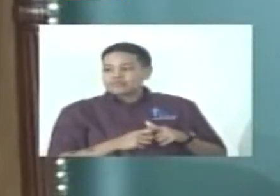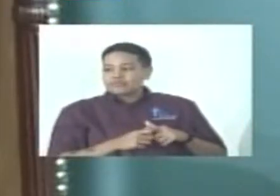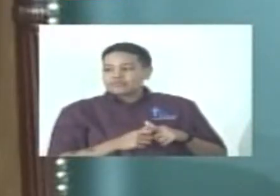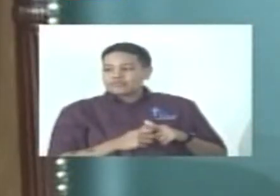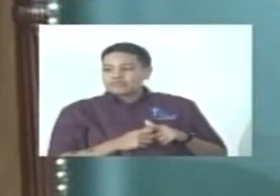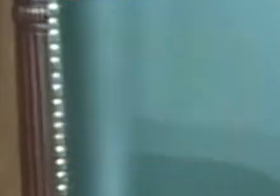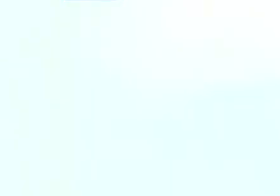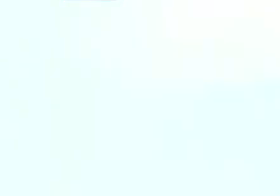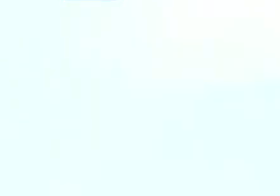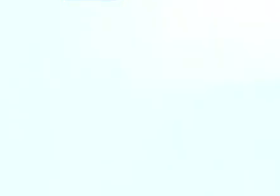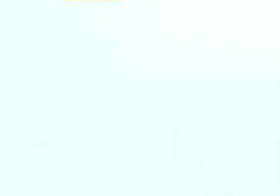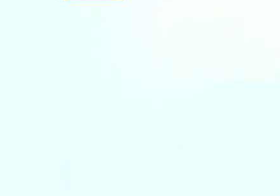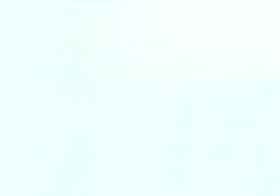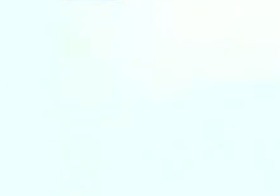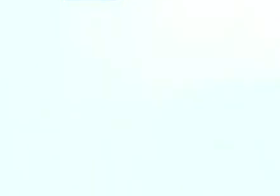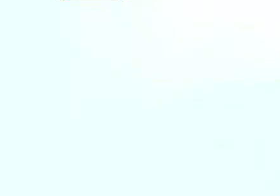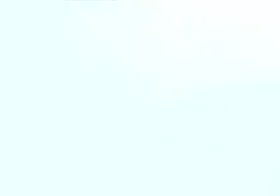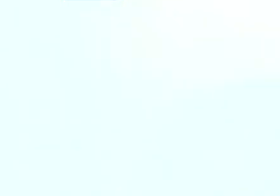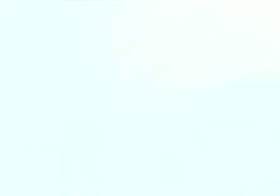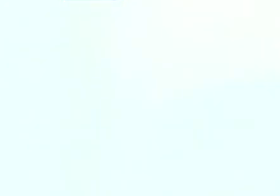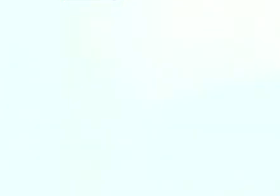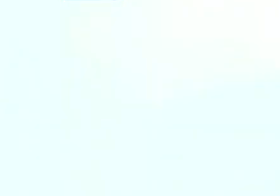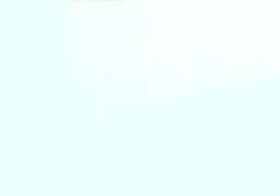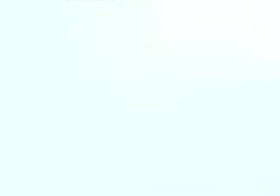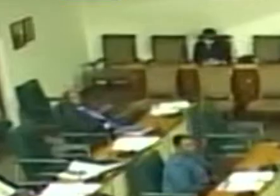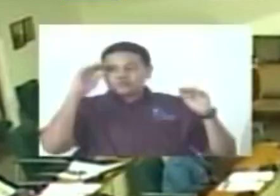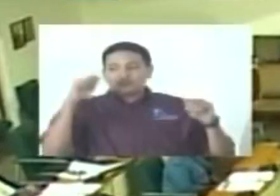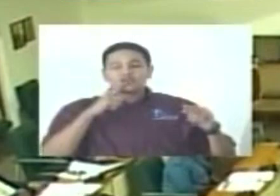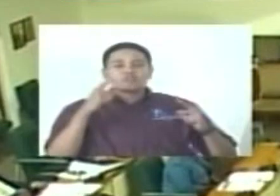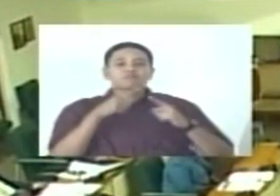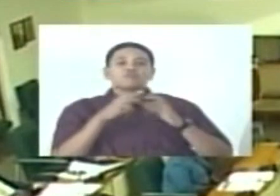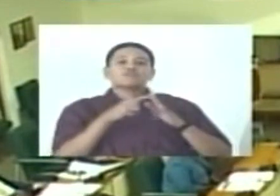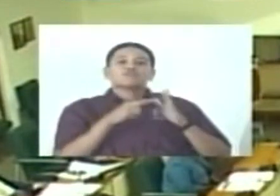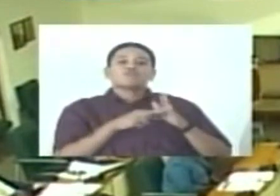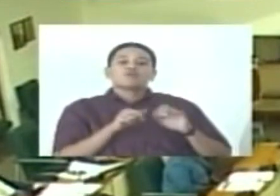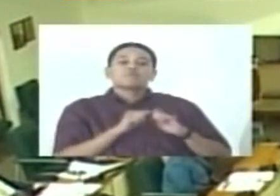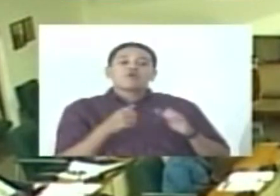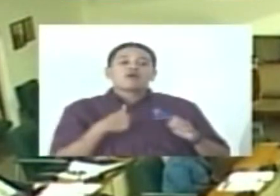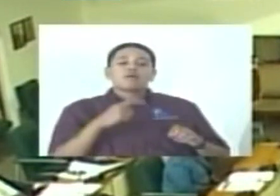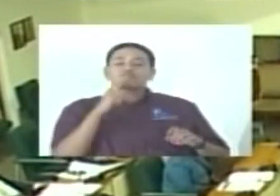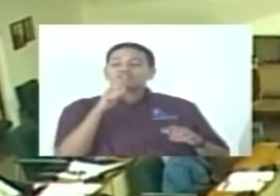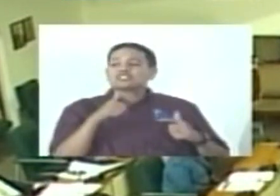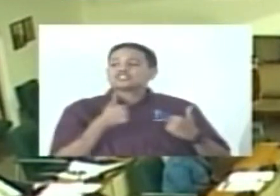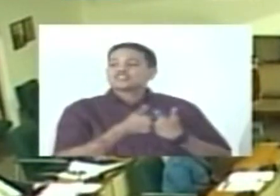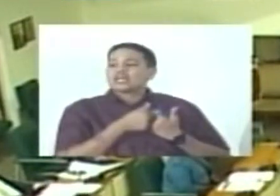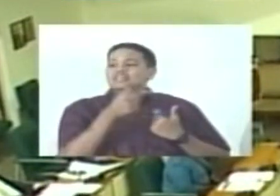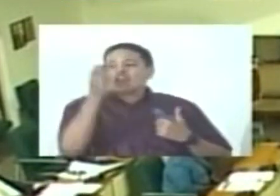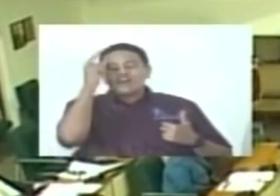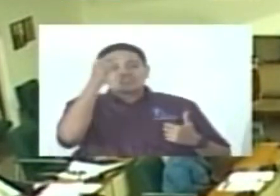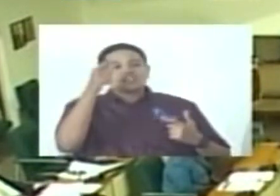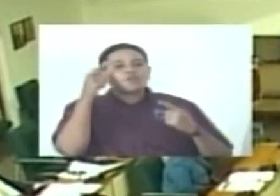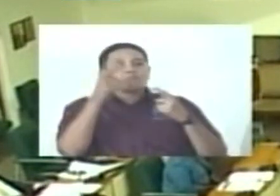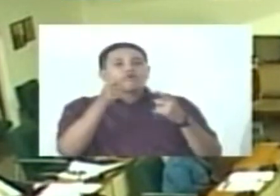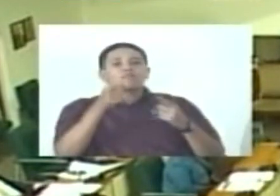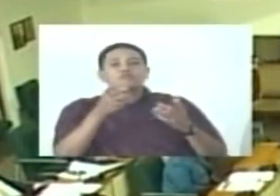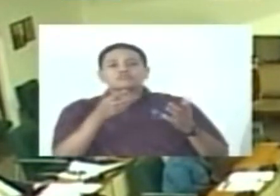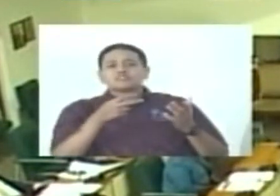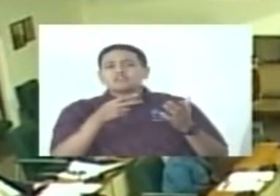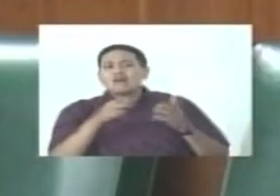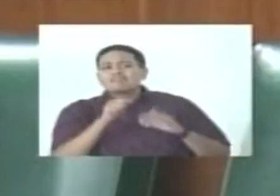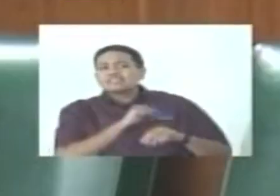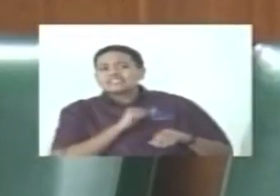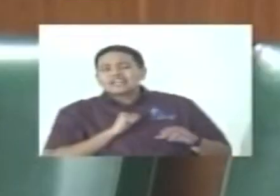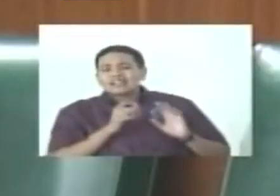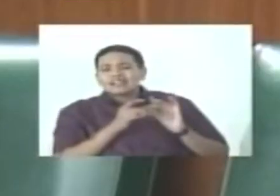of order. I'm very challenged in understanding the purpose of the senator going down this line when there are